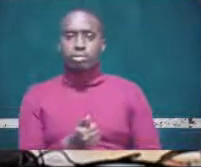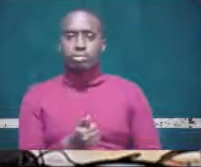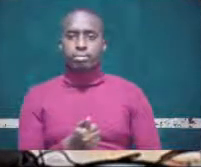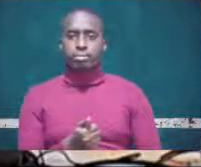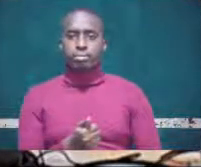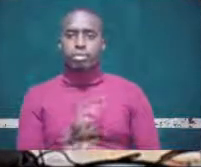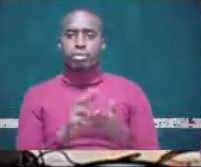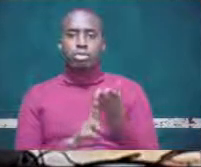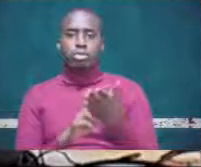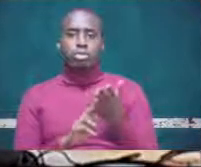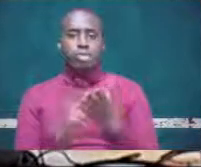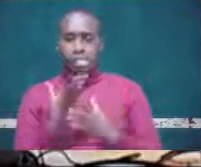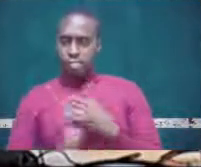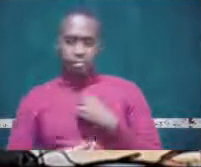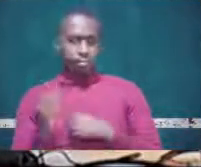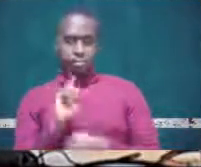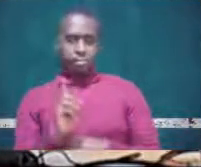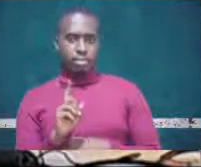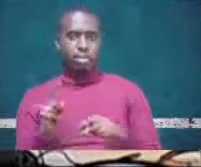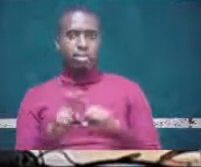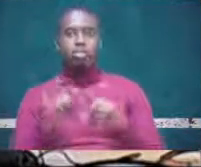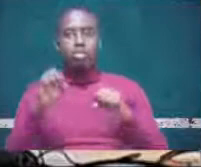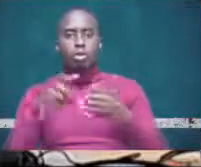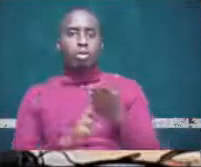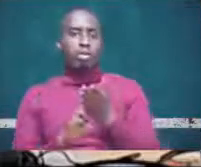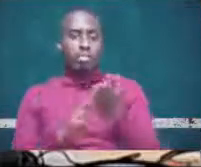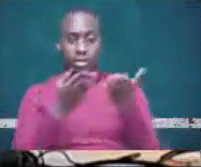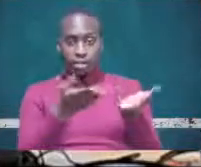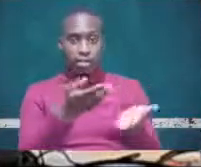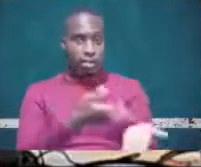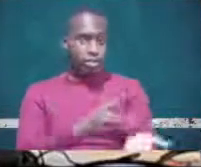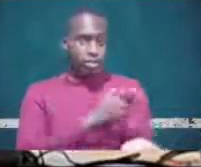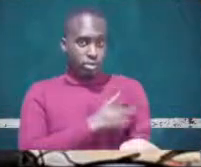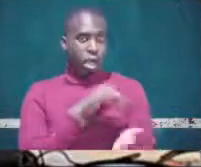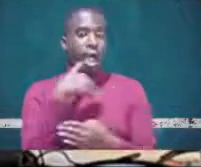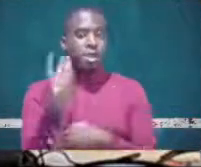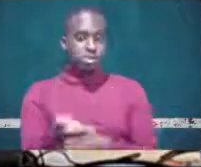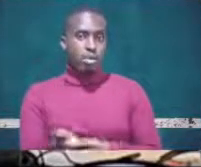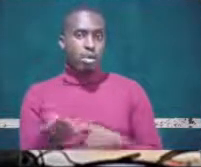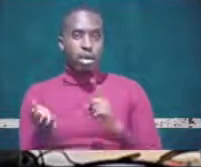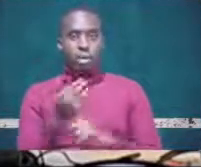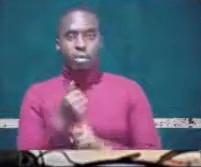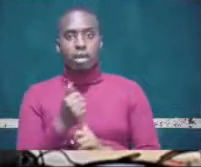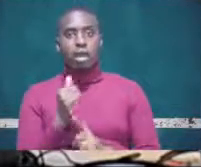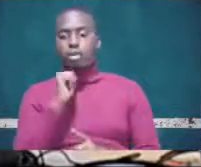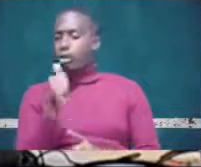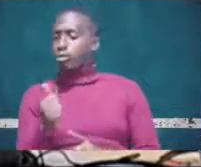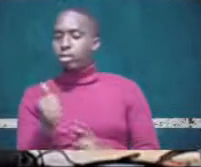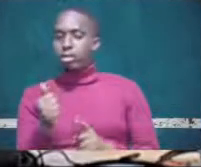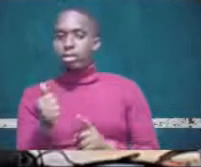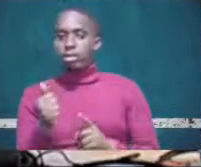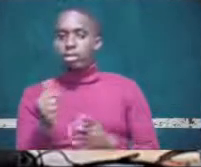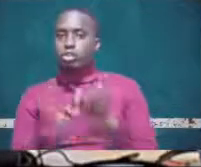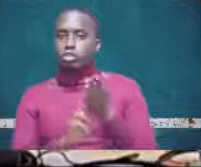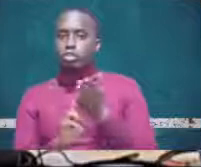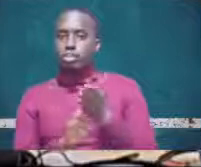It should be efficient in that it can use the available resources, then we get more output, something efficient,